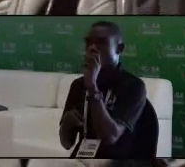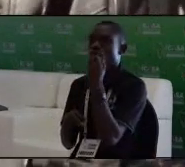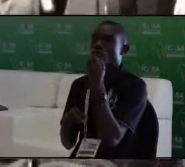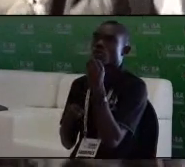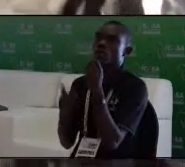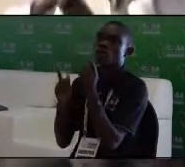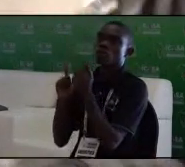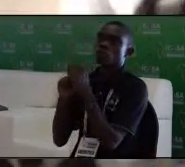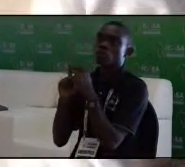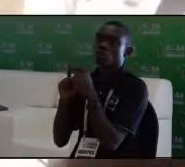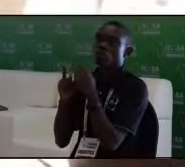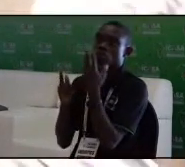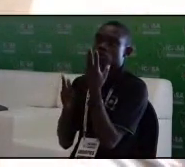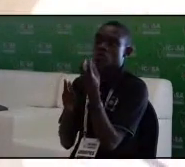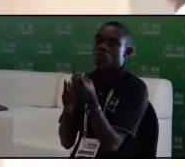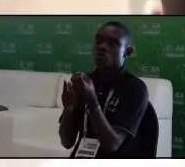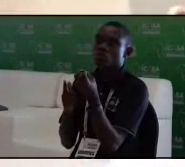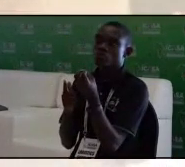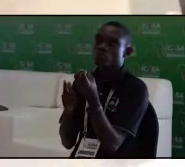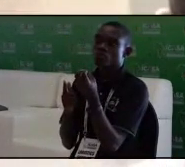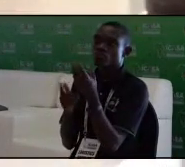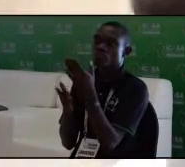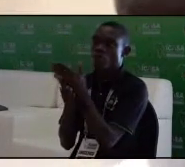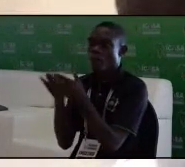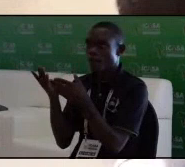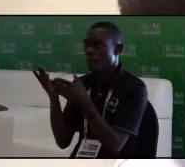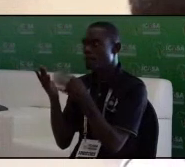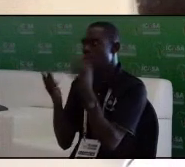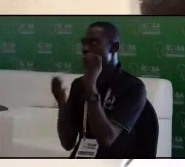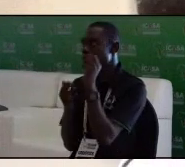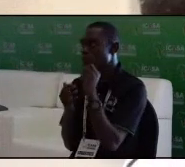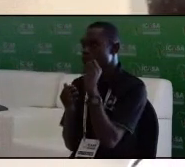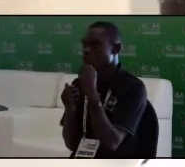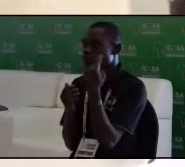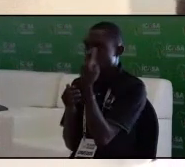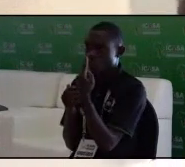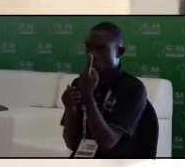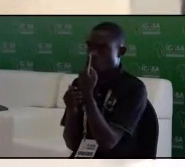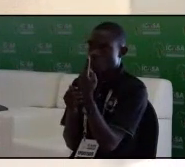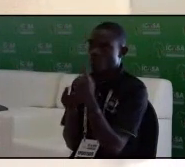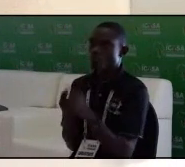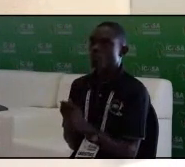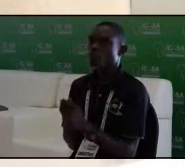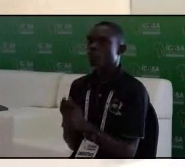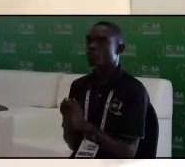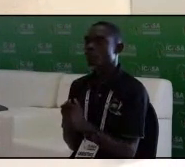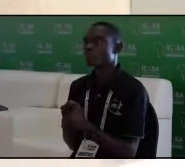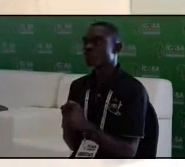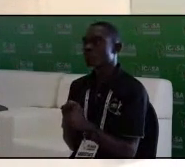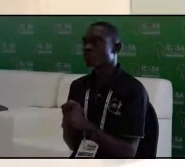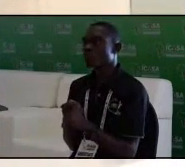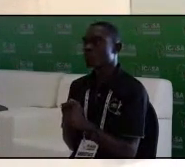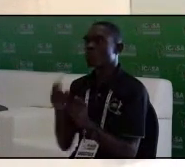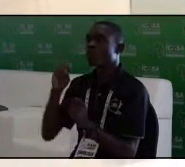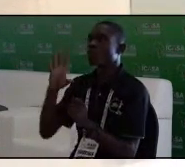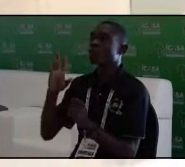annum, and we spend about $500 million each annum on RDTs.